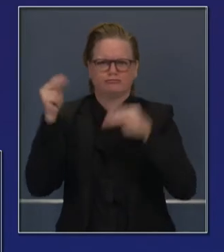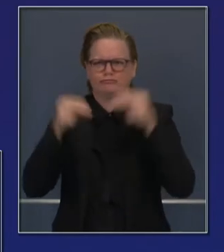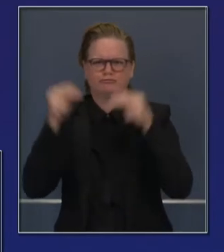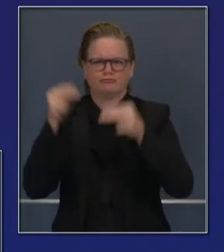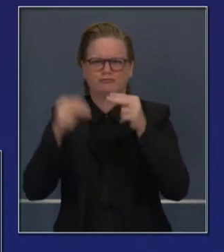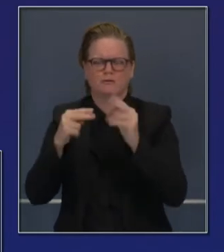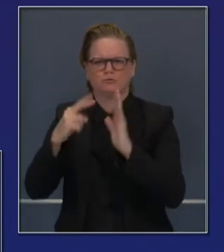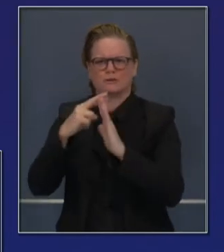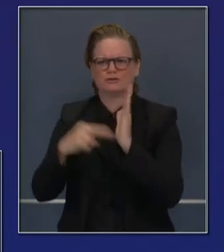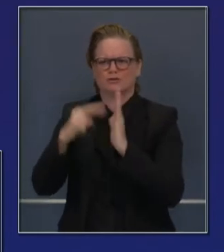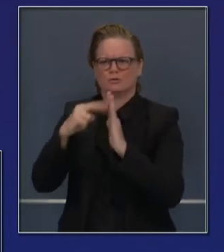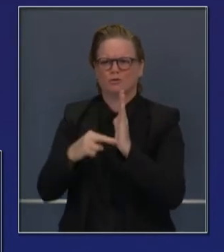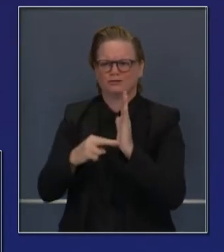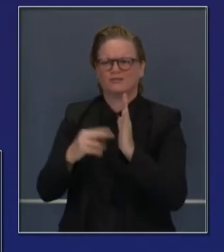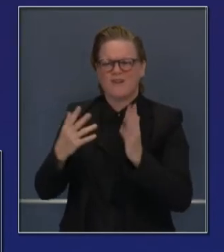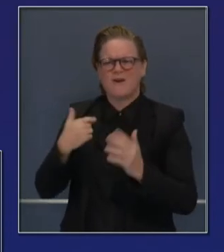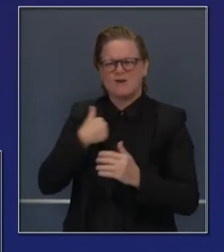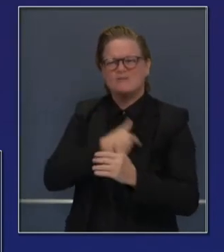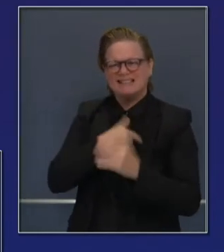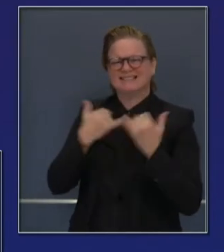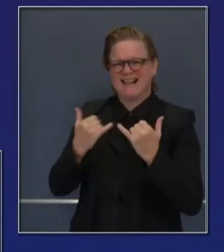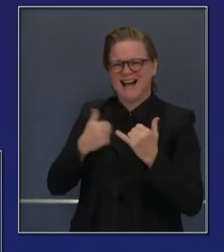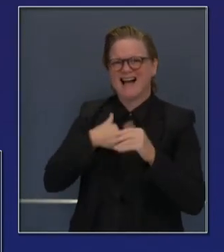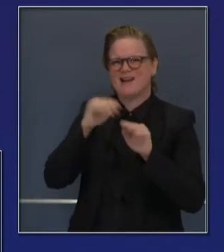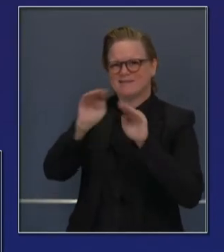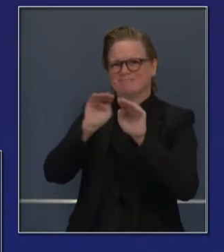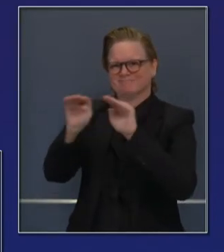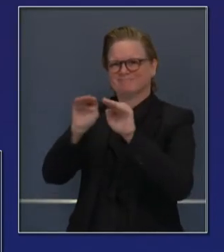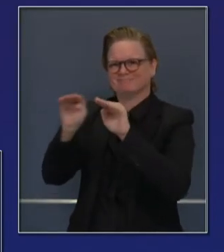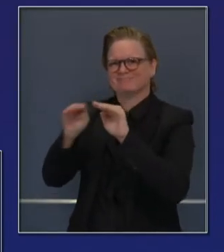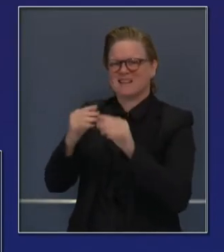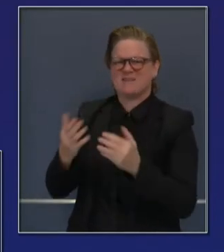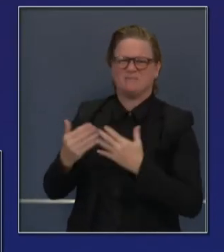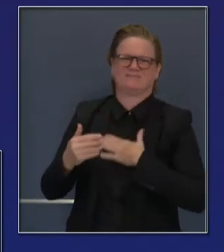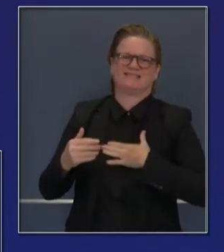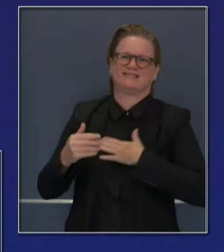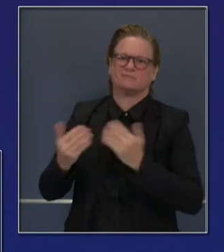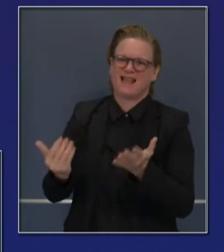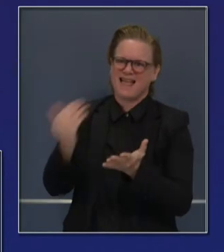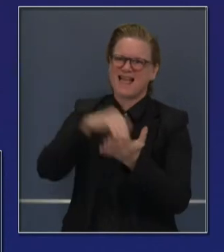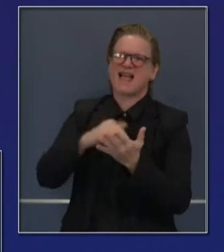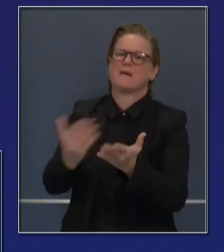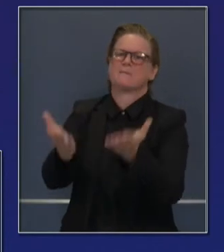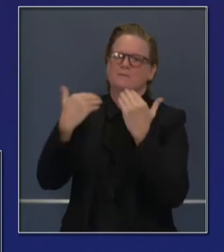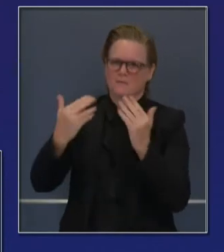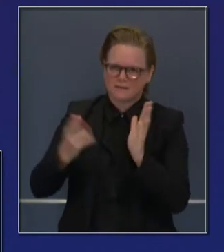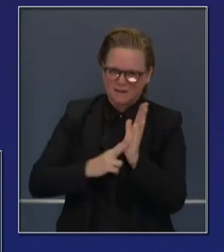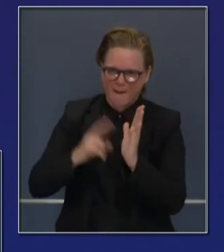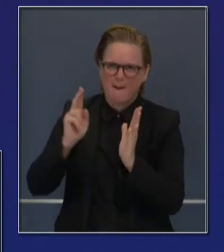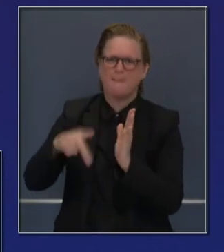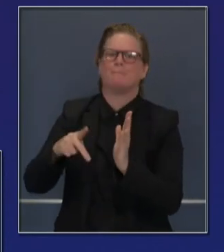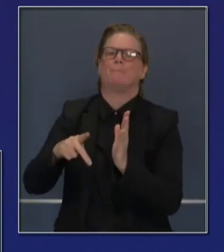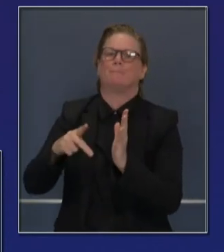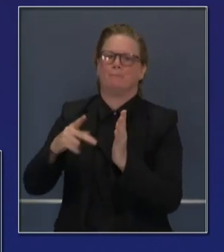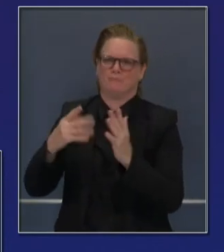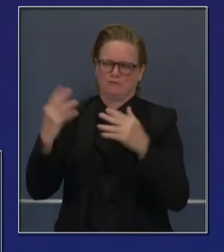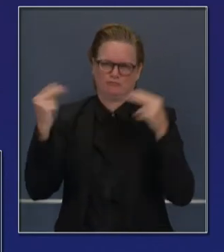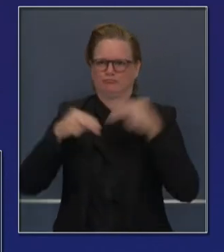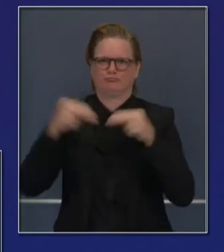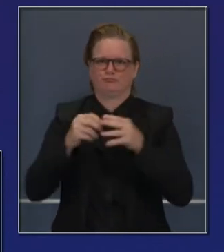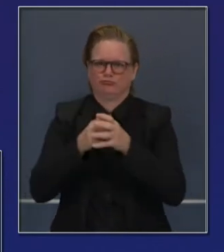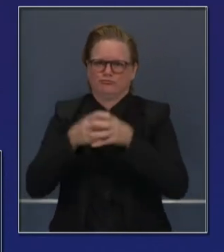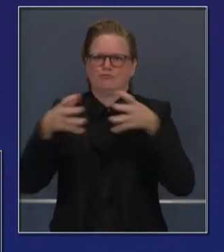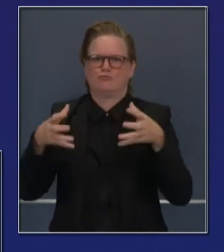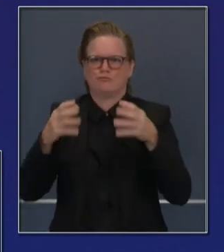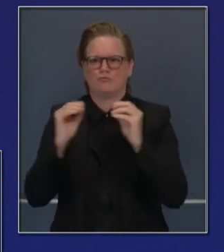off and working harder to get a broader swath of opportunities and make those available